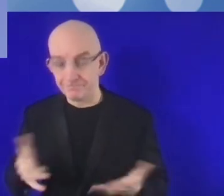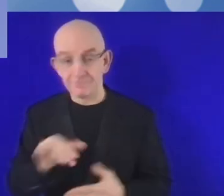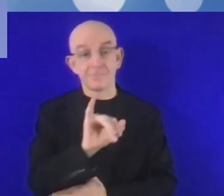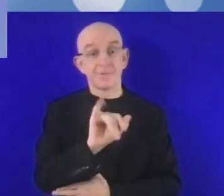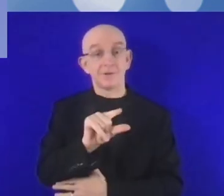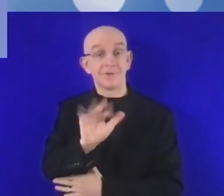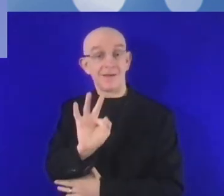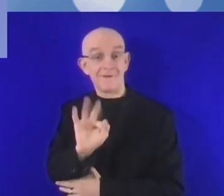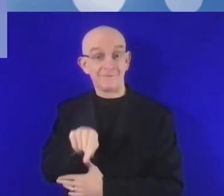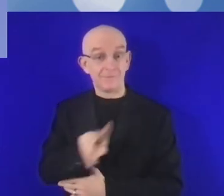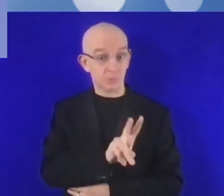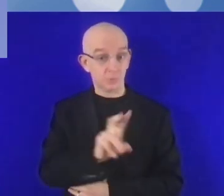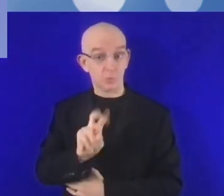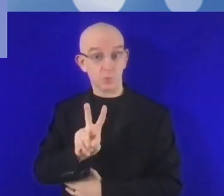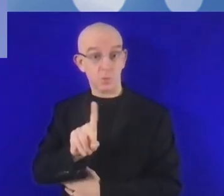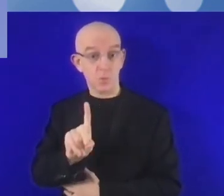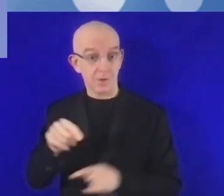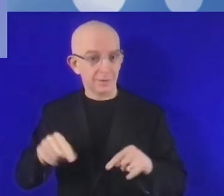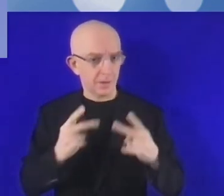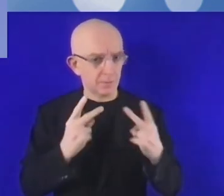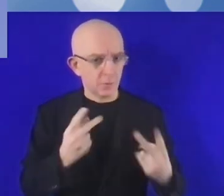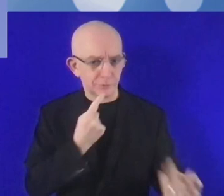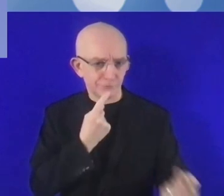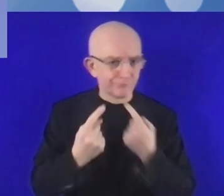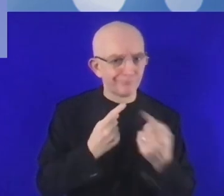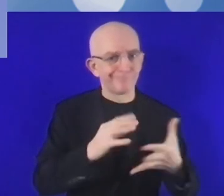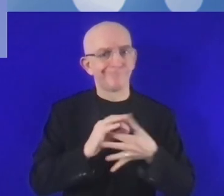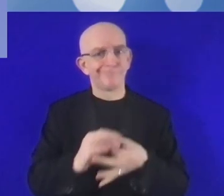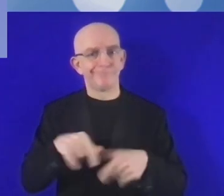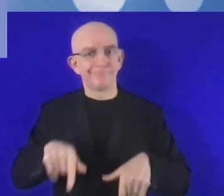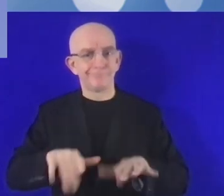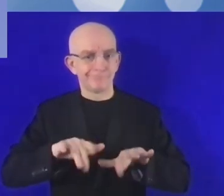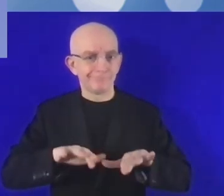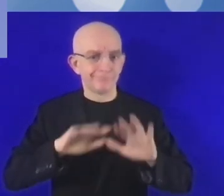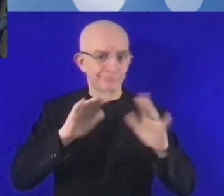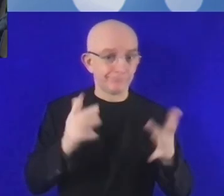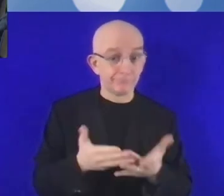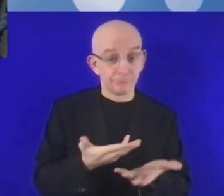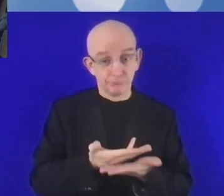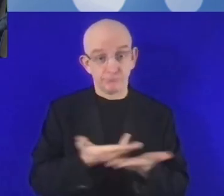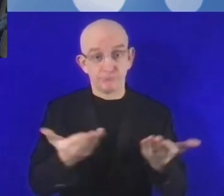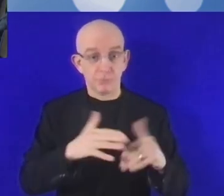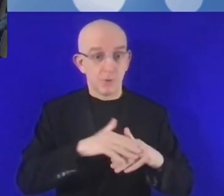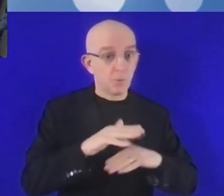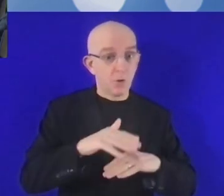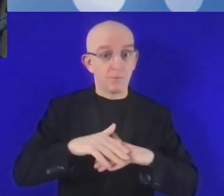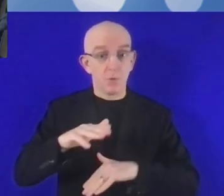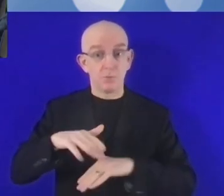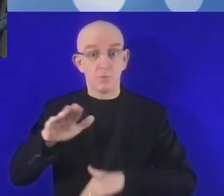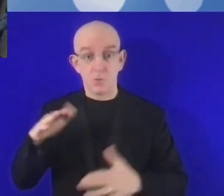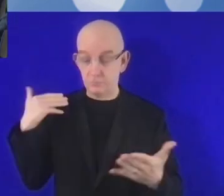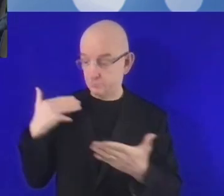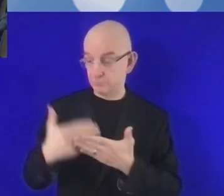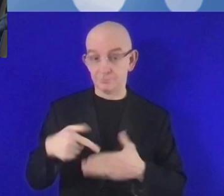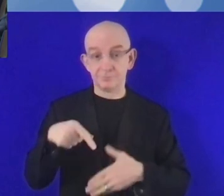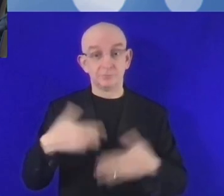and there are more and more of them. In just 2 years, from 2019, 782 million new